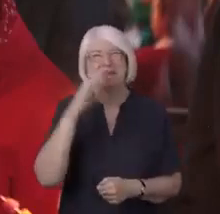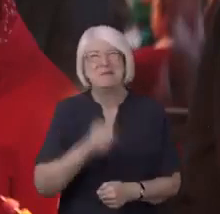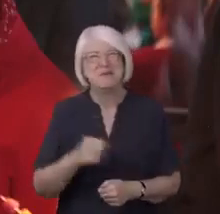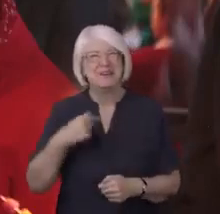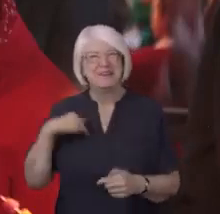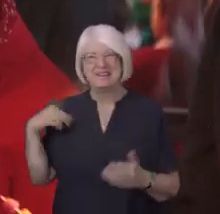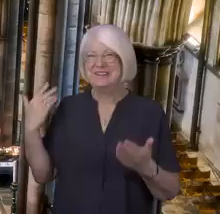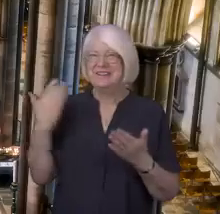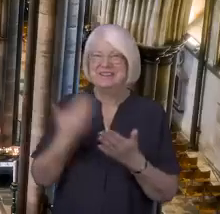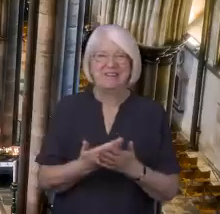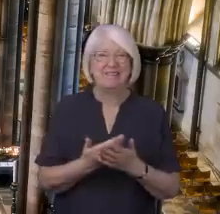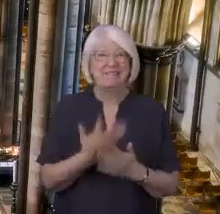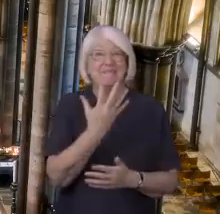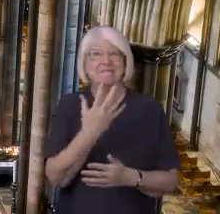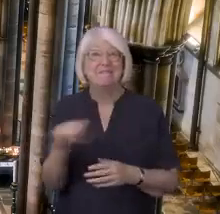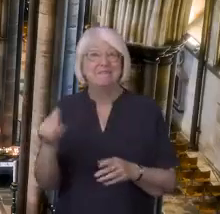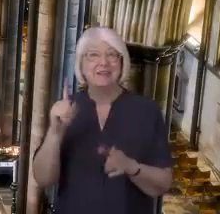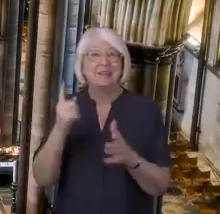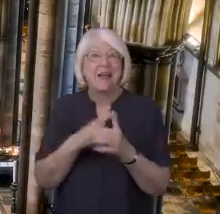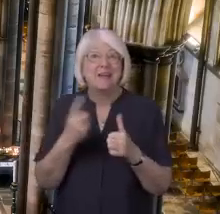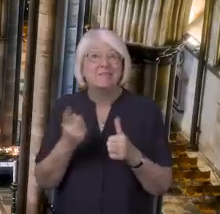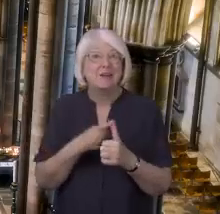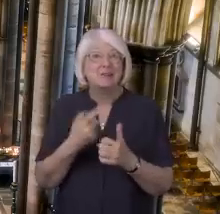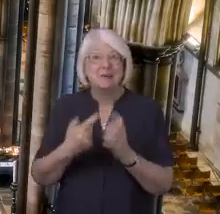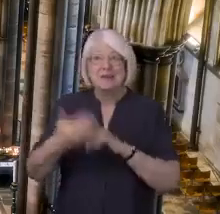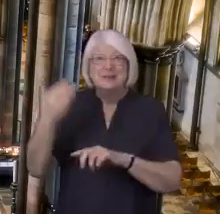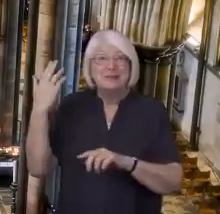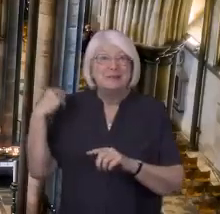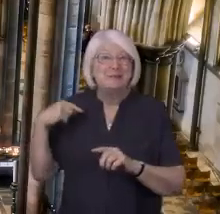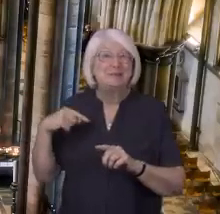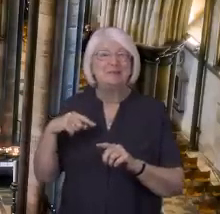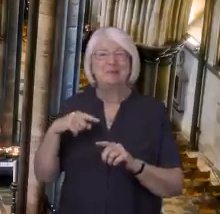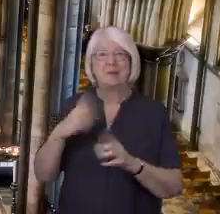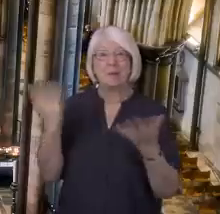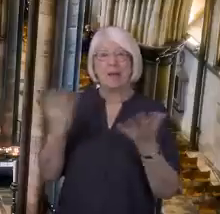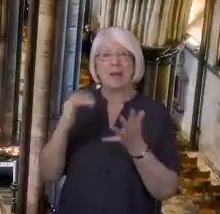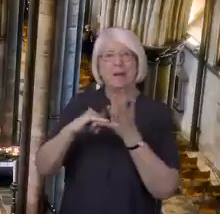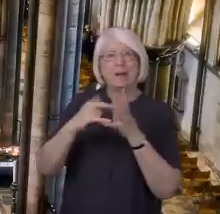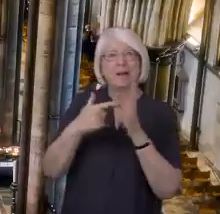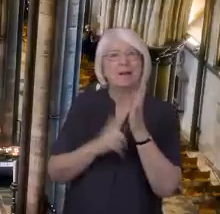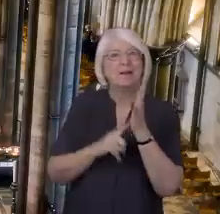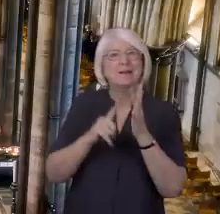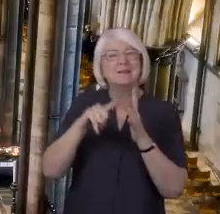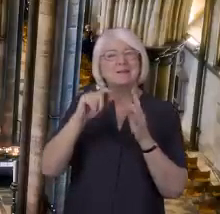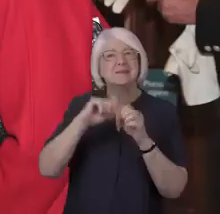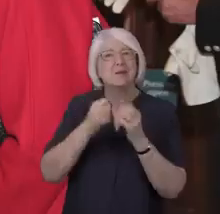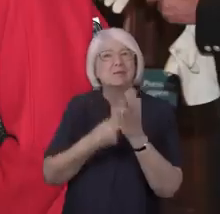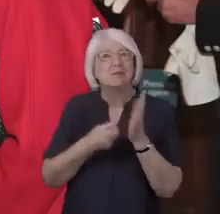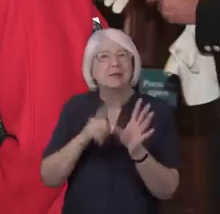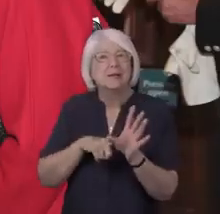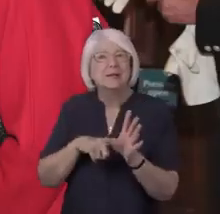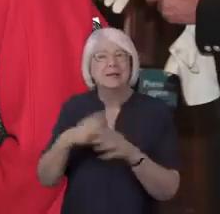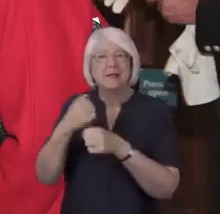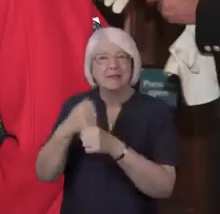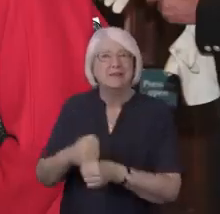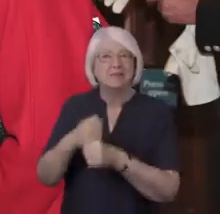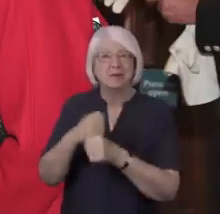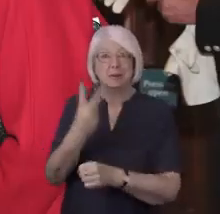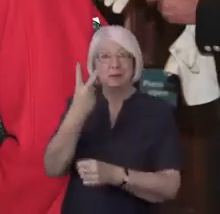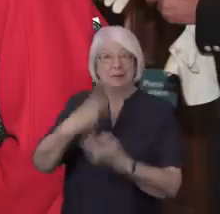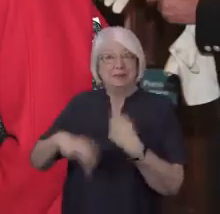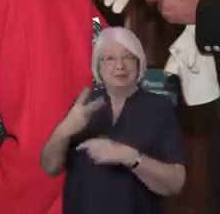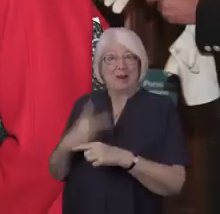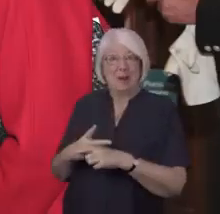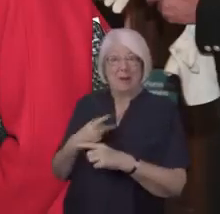celebration of the 50th anniversary of Christingle in Salisbury Cathedral 2 years ago and meeting